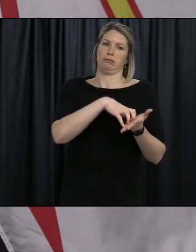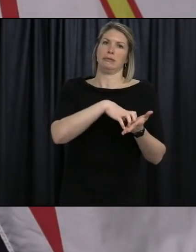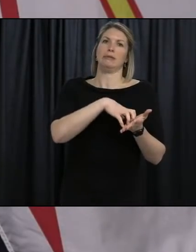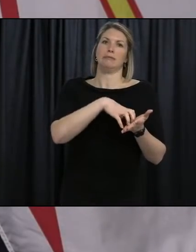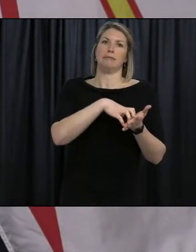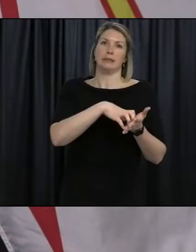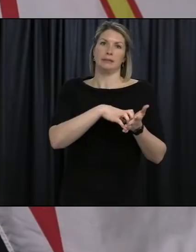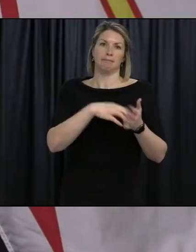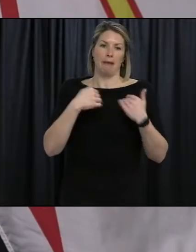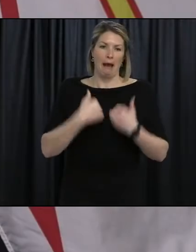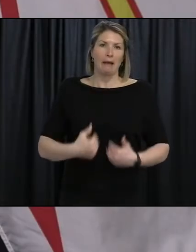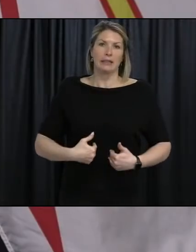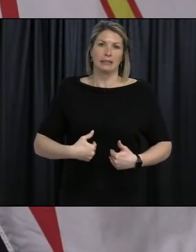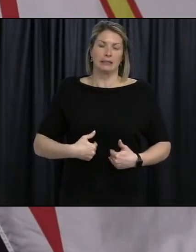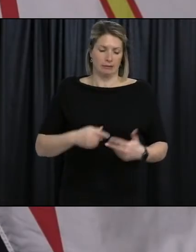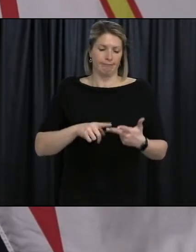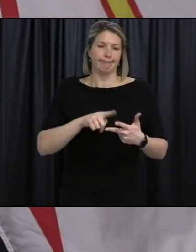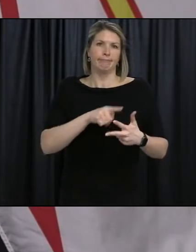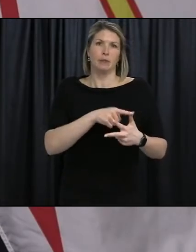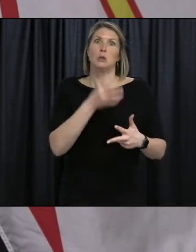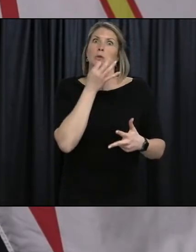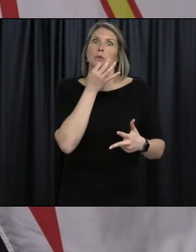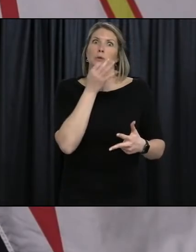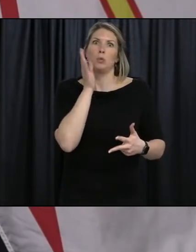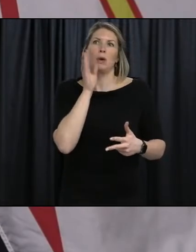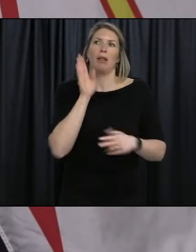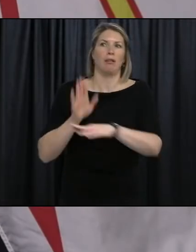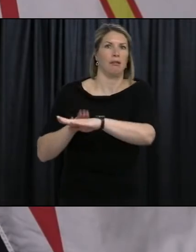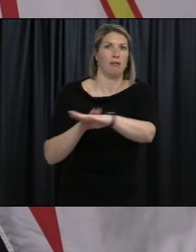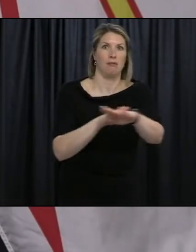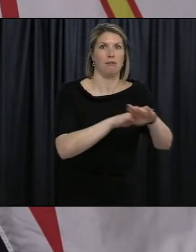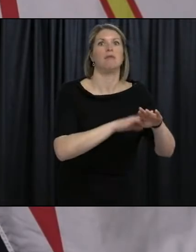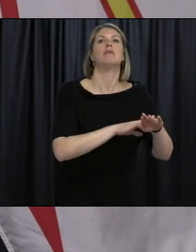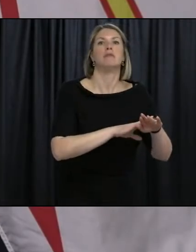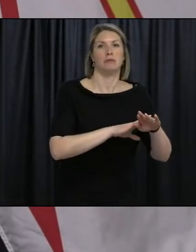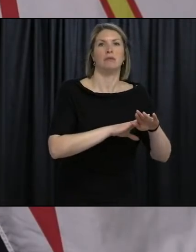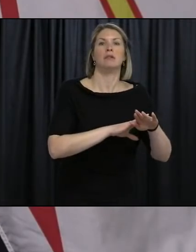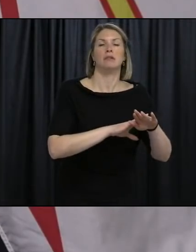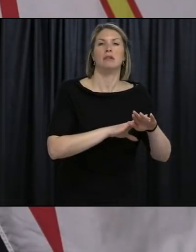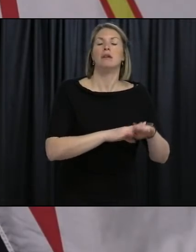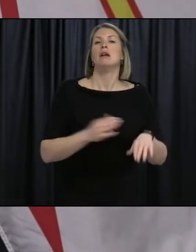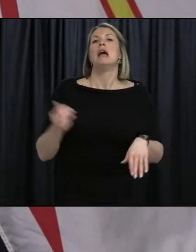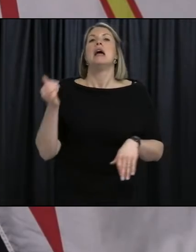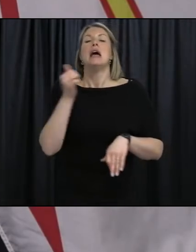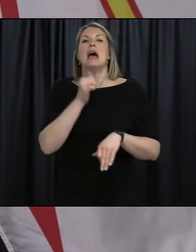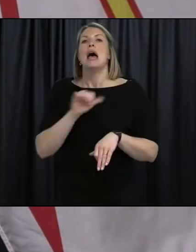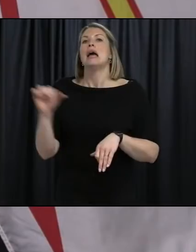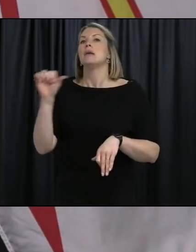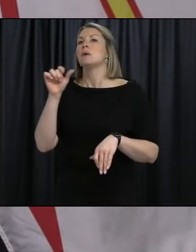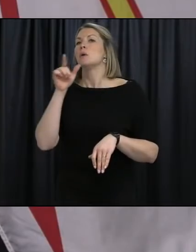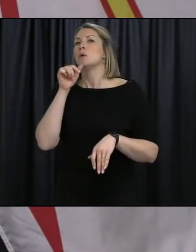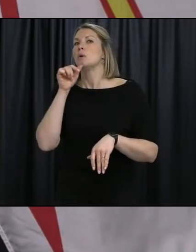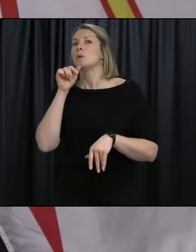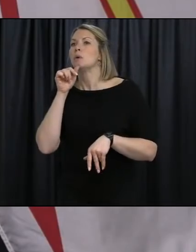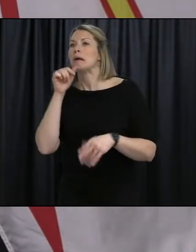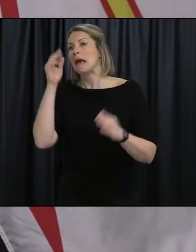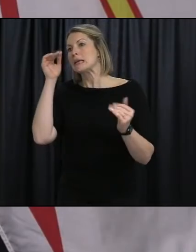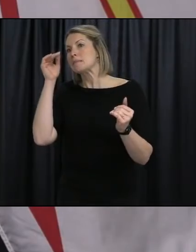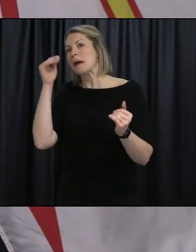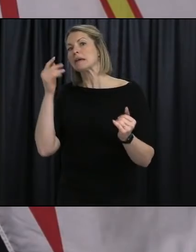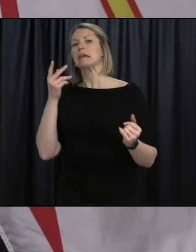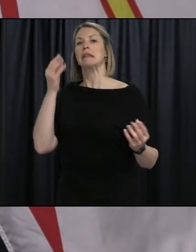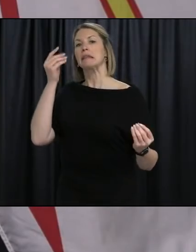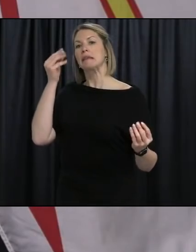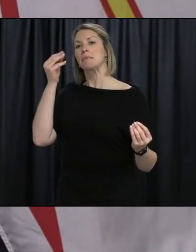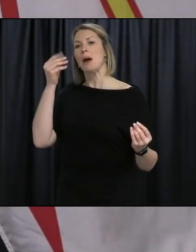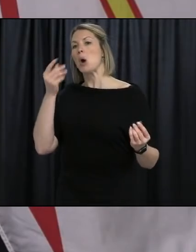vaccination plans. Additionally, this past week, we released an estimated timeline for when individuals may expect to receive their vaccine. This